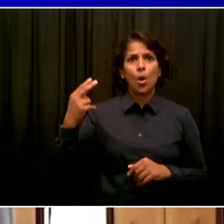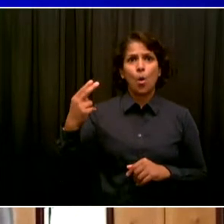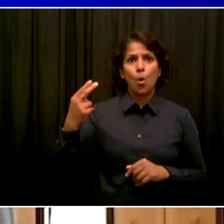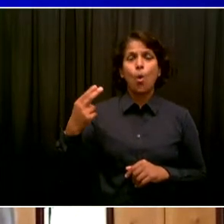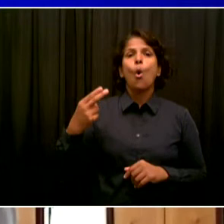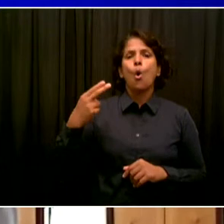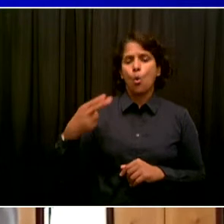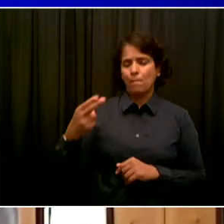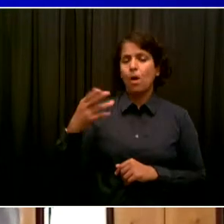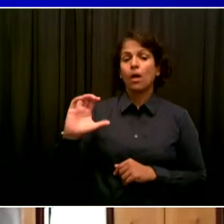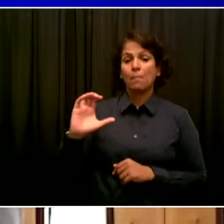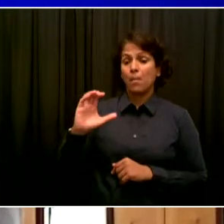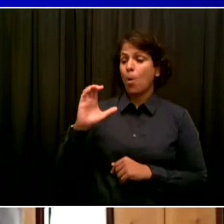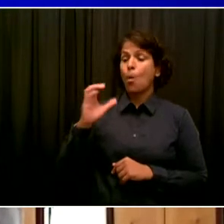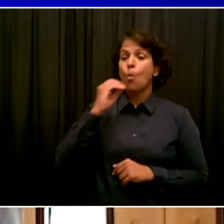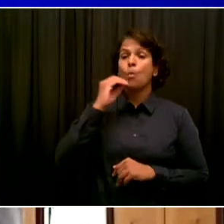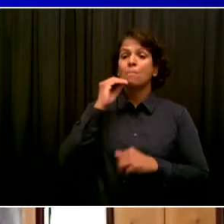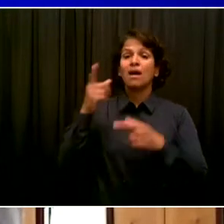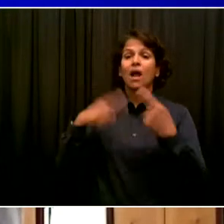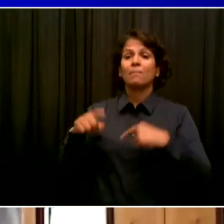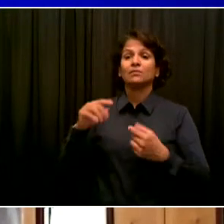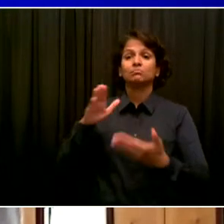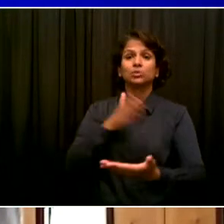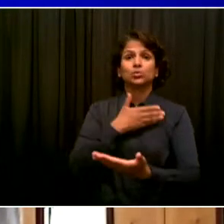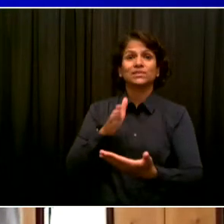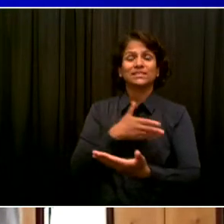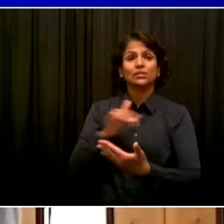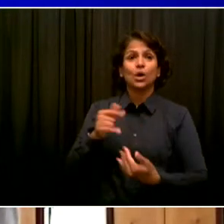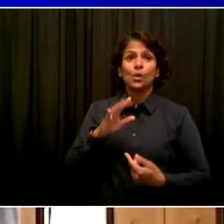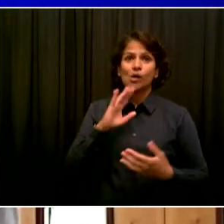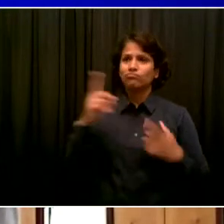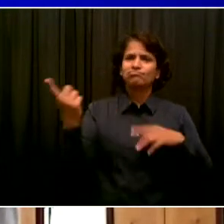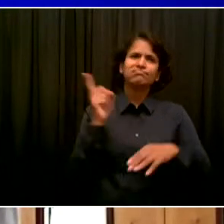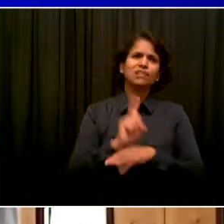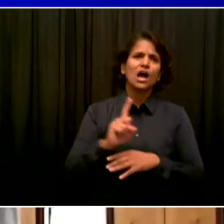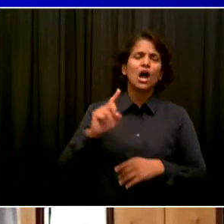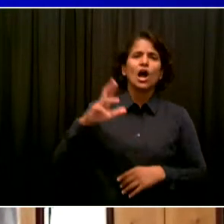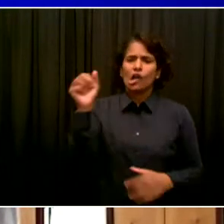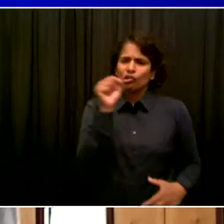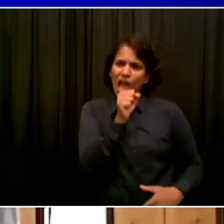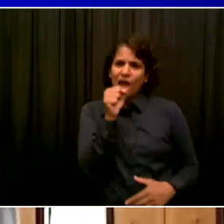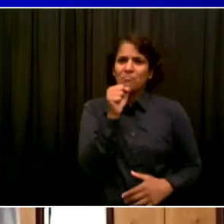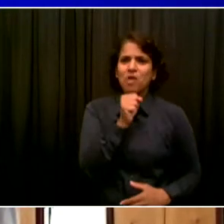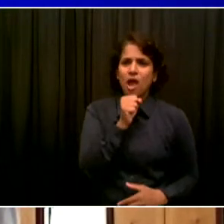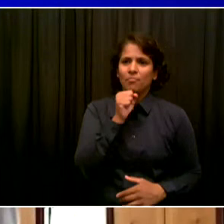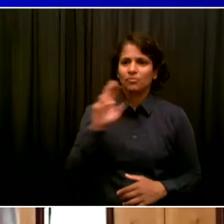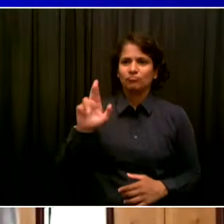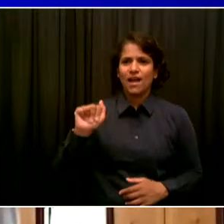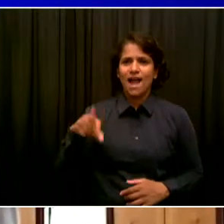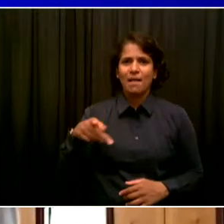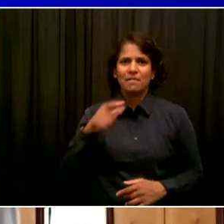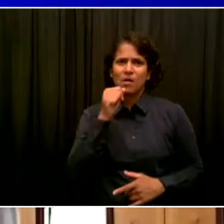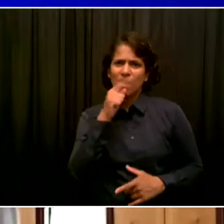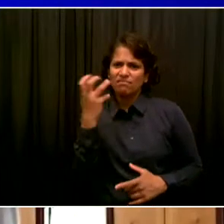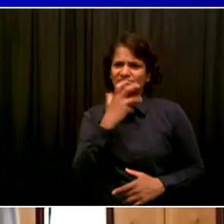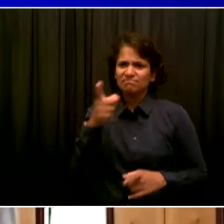want to see if that translates also to the basketball court. I imagine you have something to burnish your legend